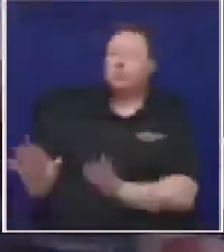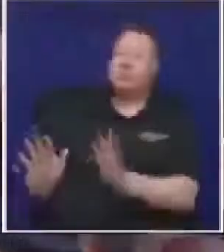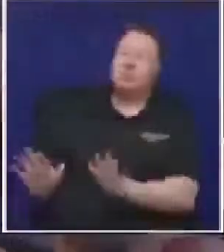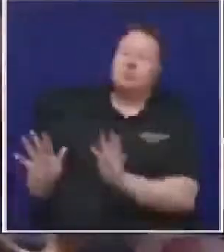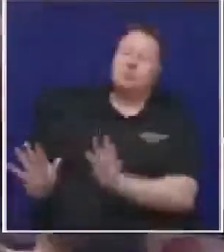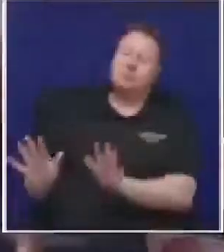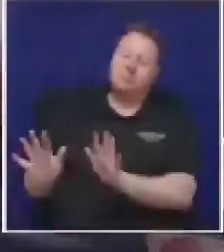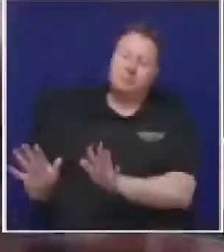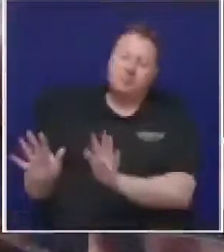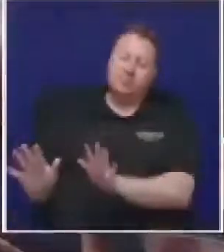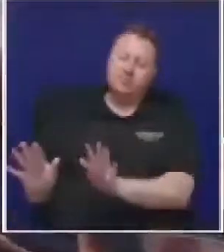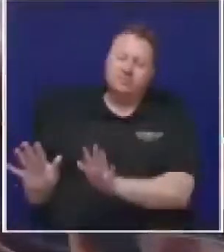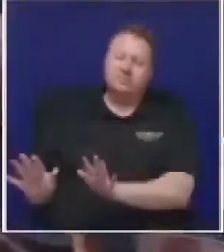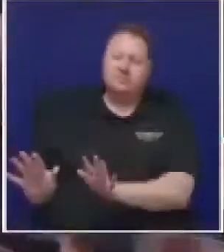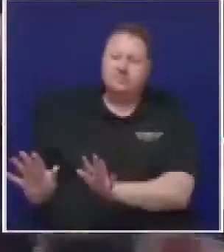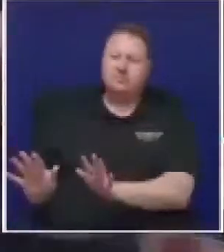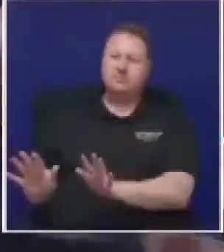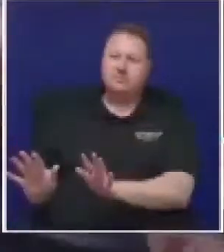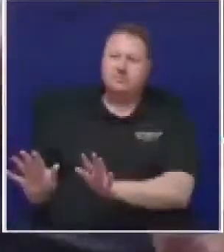Order.